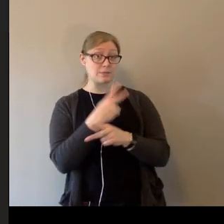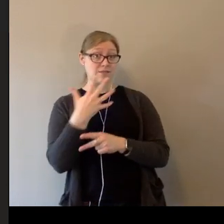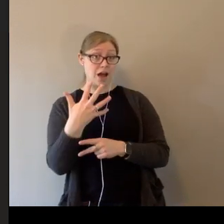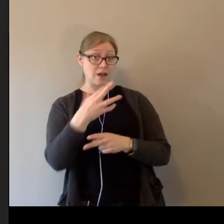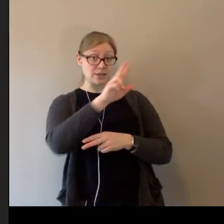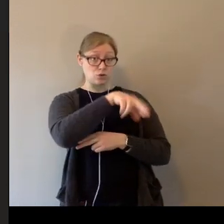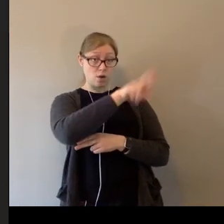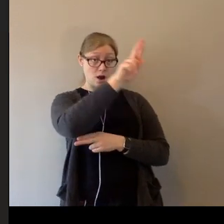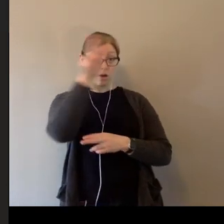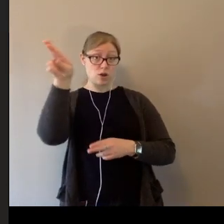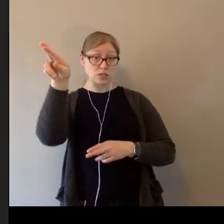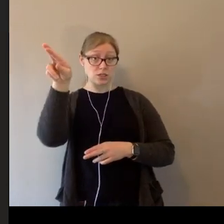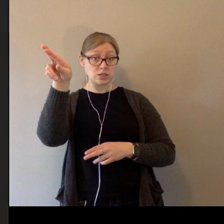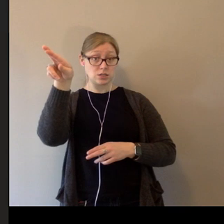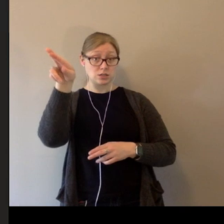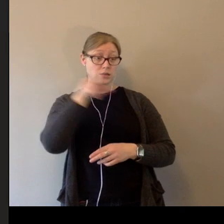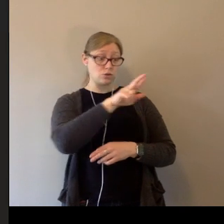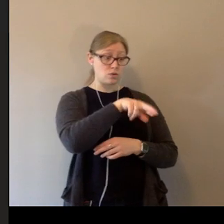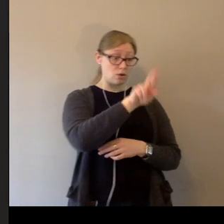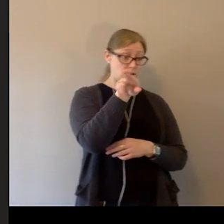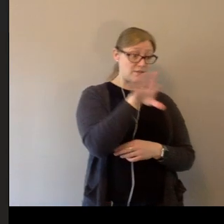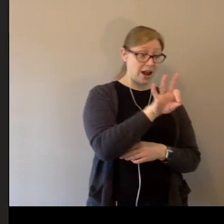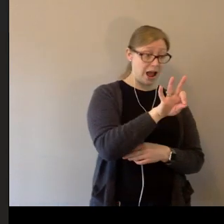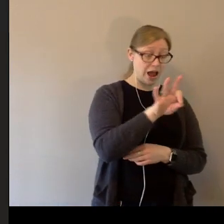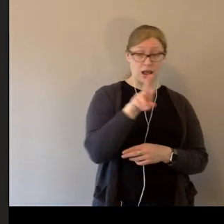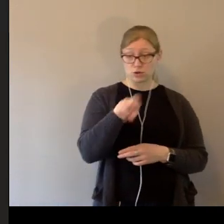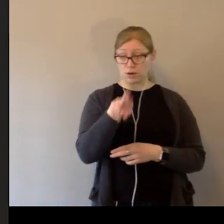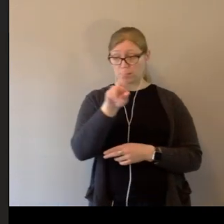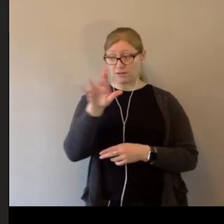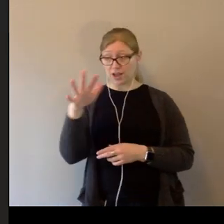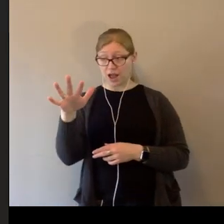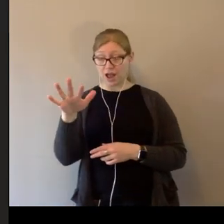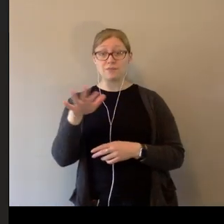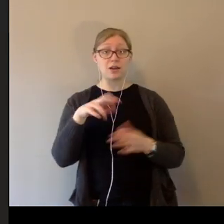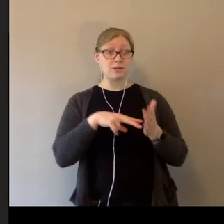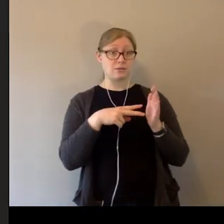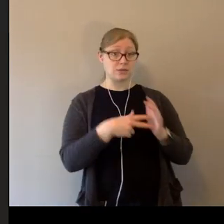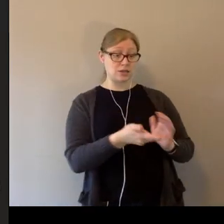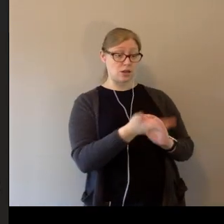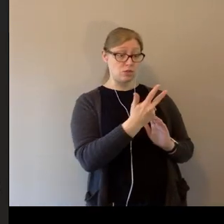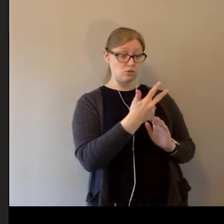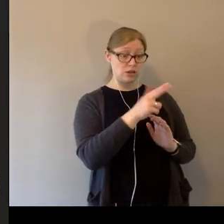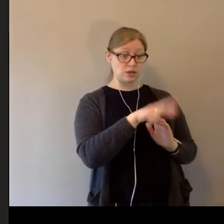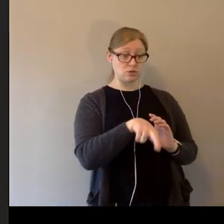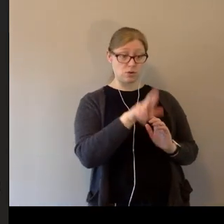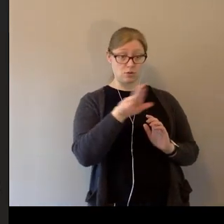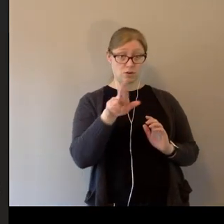square root of 9, square root of 5. That'll be 3 square root of 5.